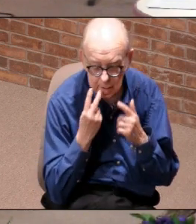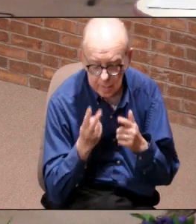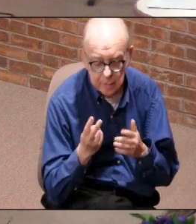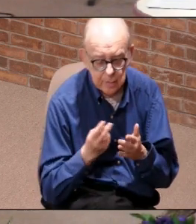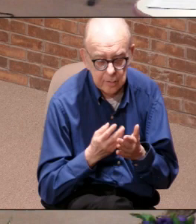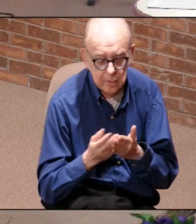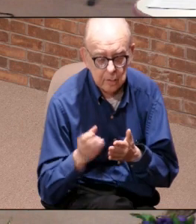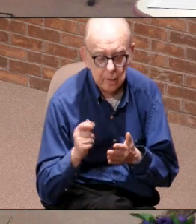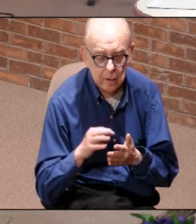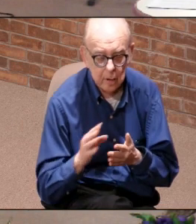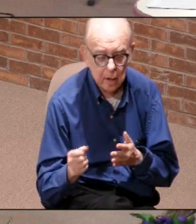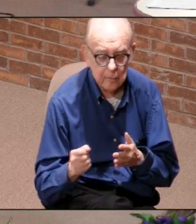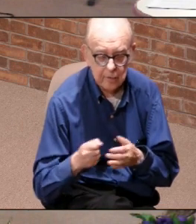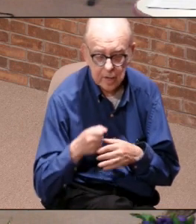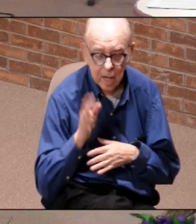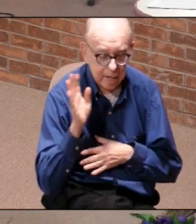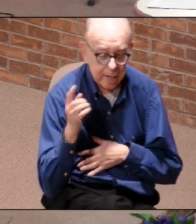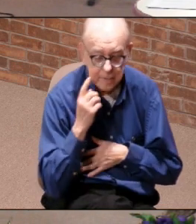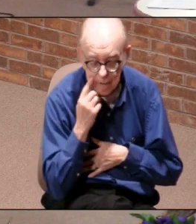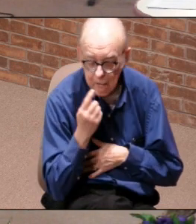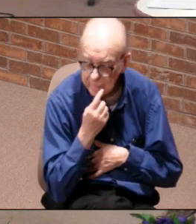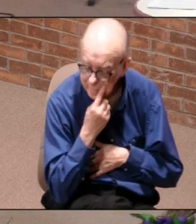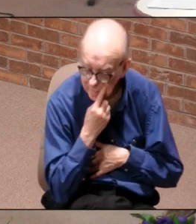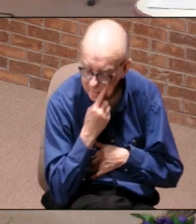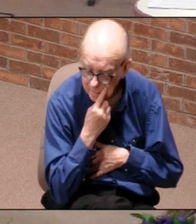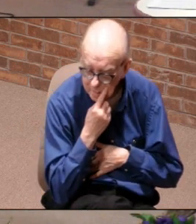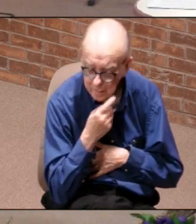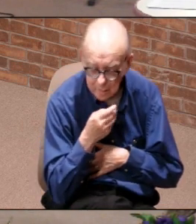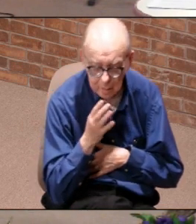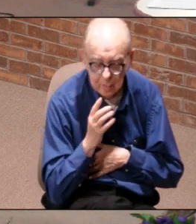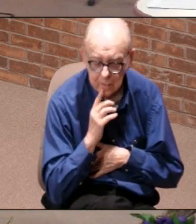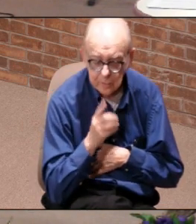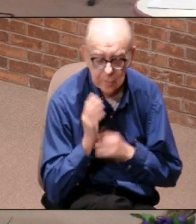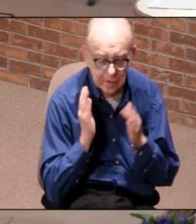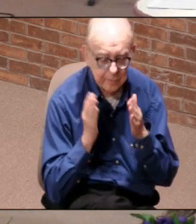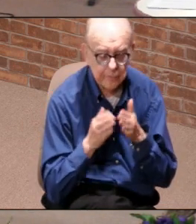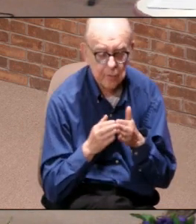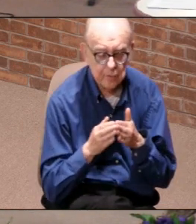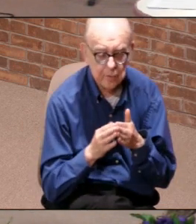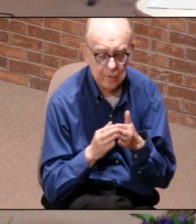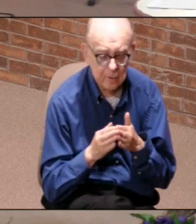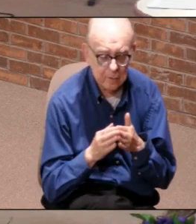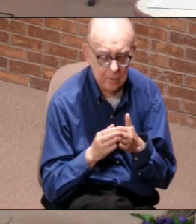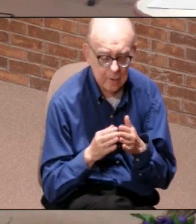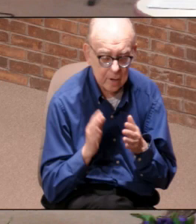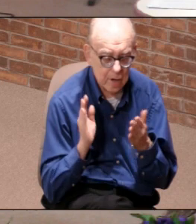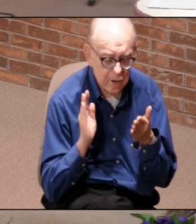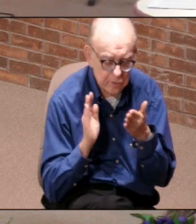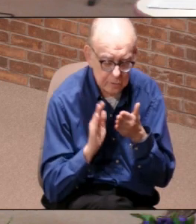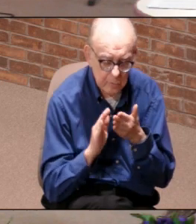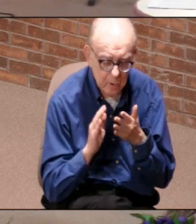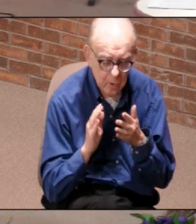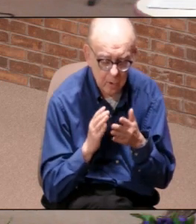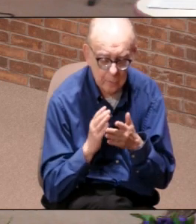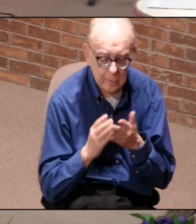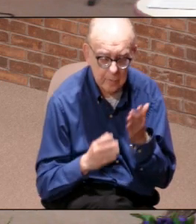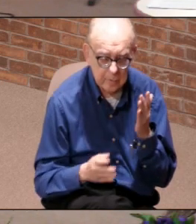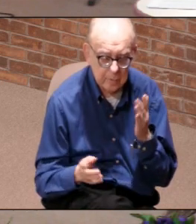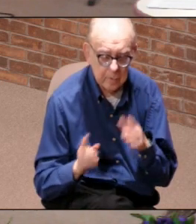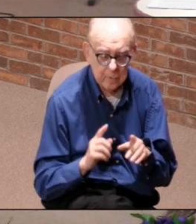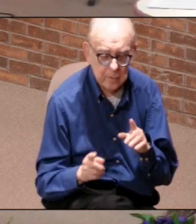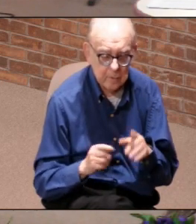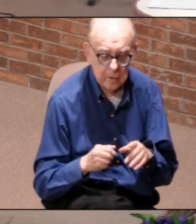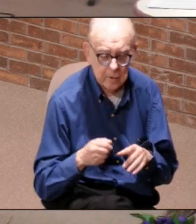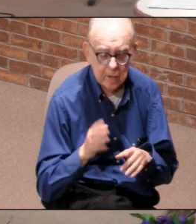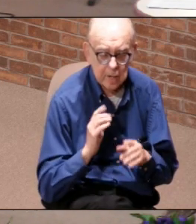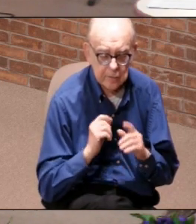seeing through the lens of God's eyes, where God is really focused on a pinpoint of where he's trying